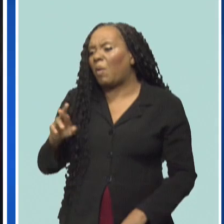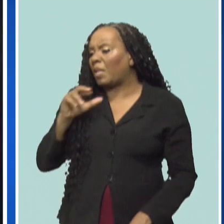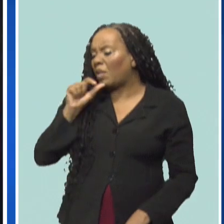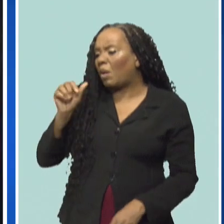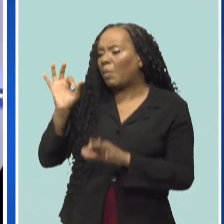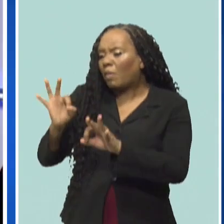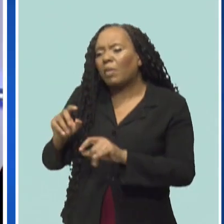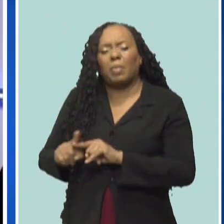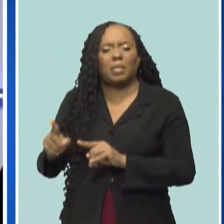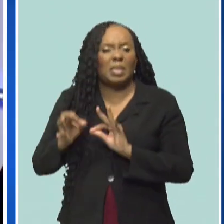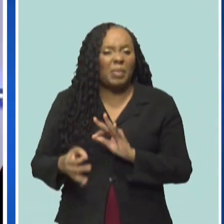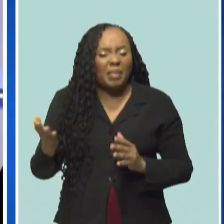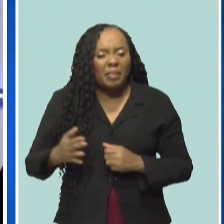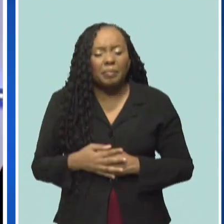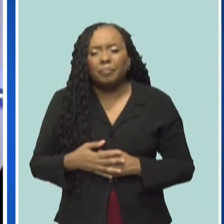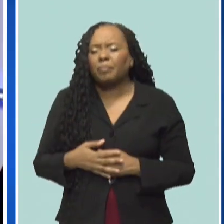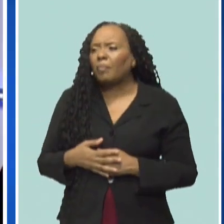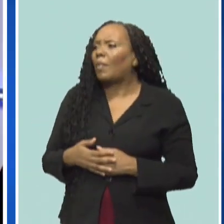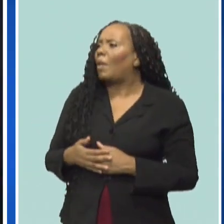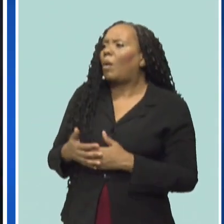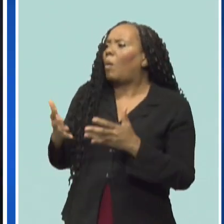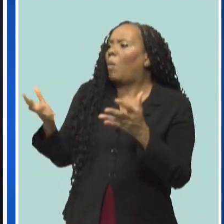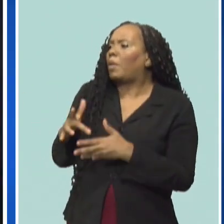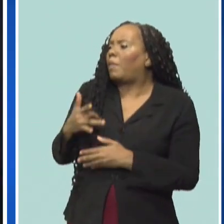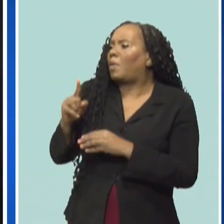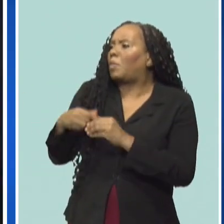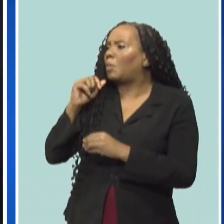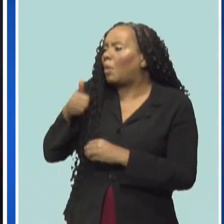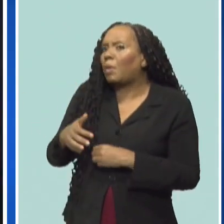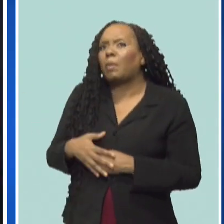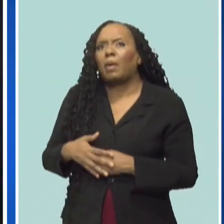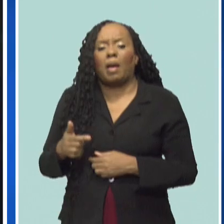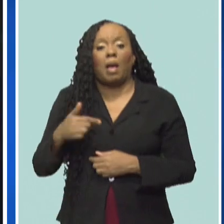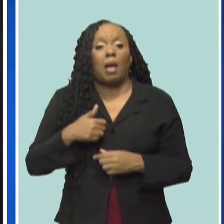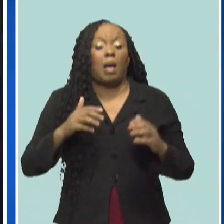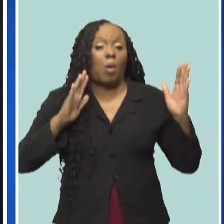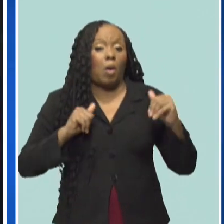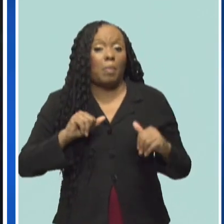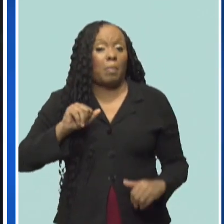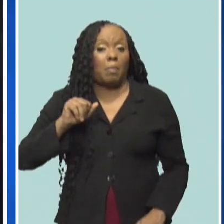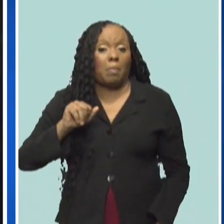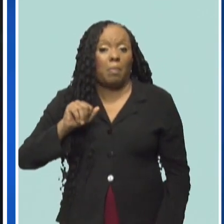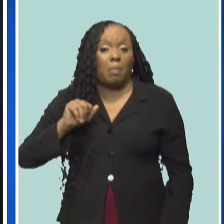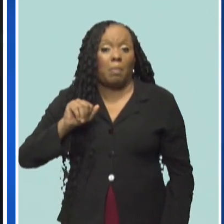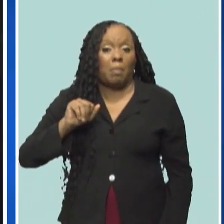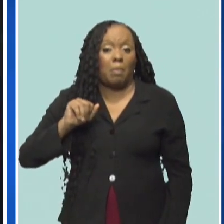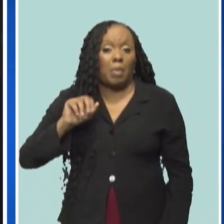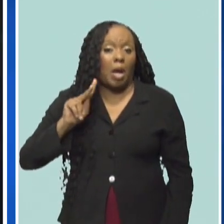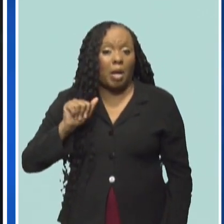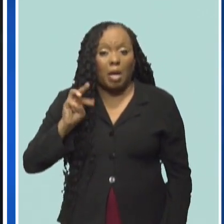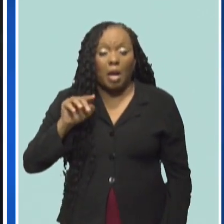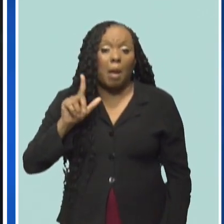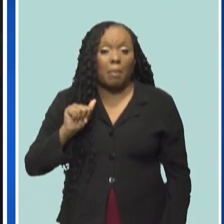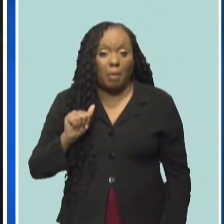facing. Expectations for tomorrow? I certainly hope that Kamala Harris wins and pulls through. My concern is that had Donald